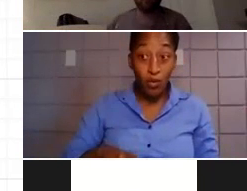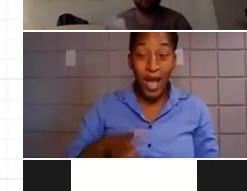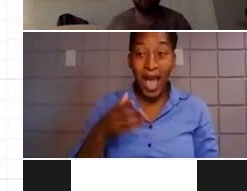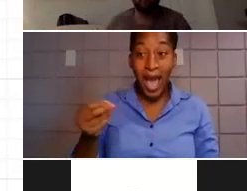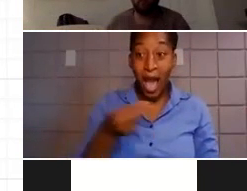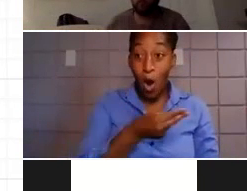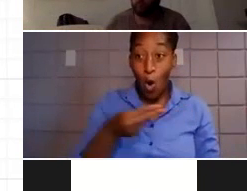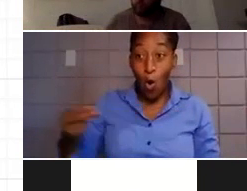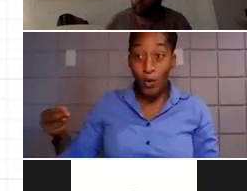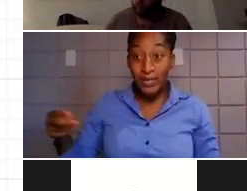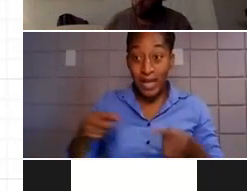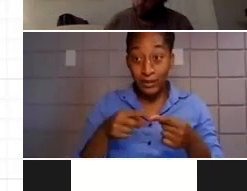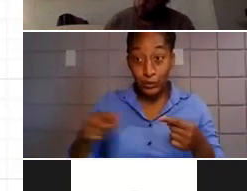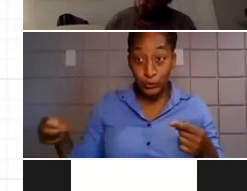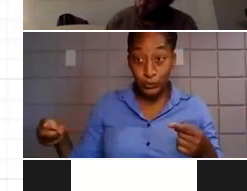So